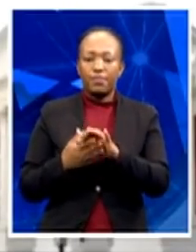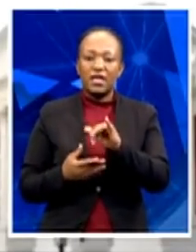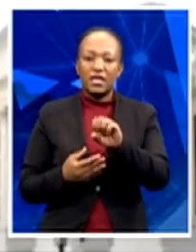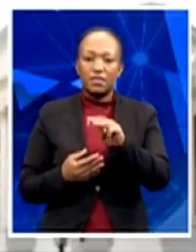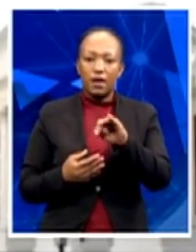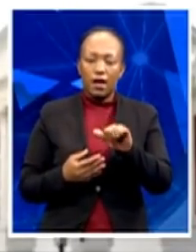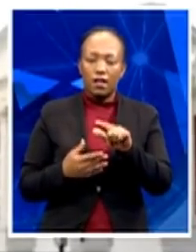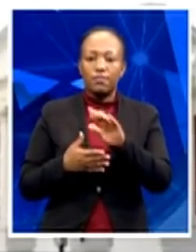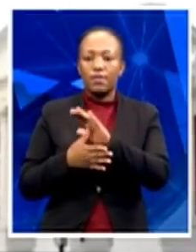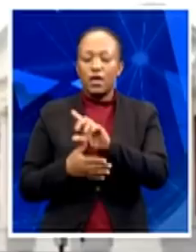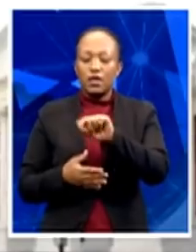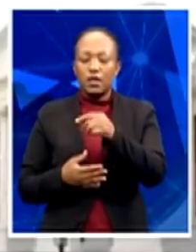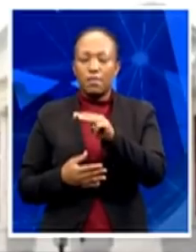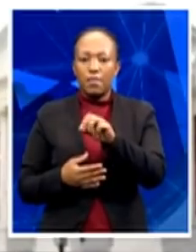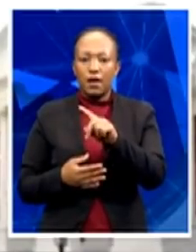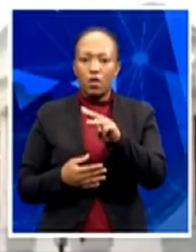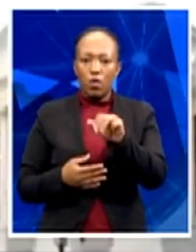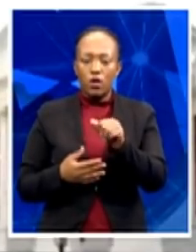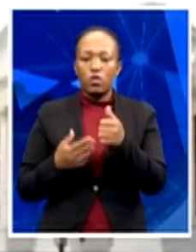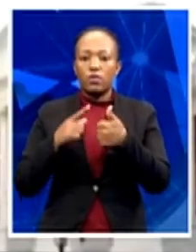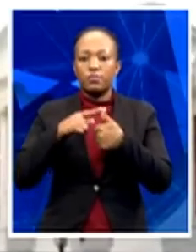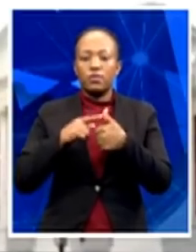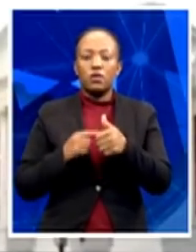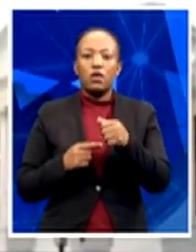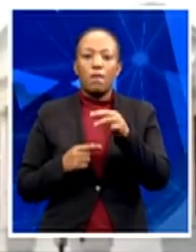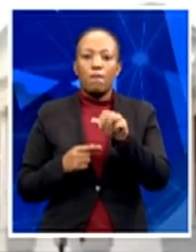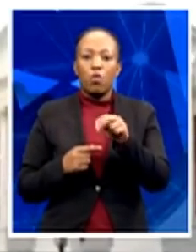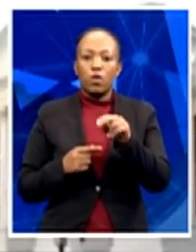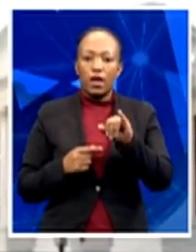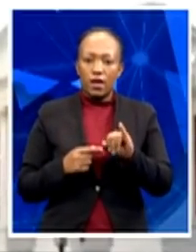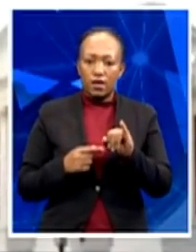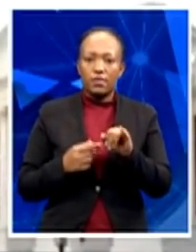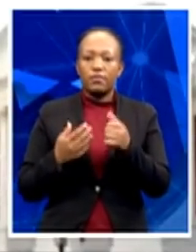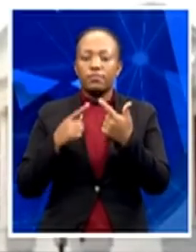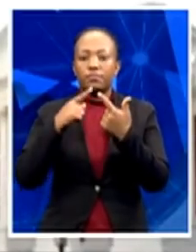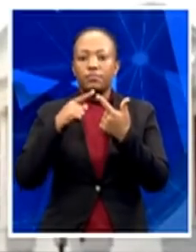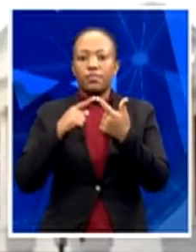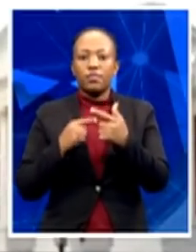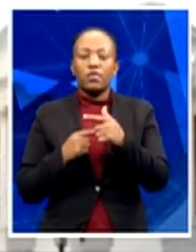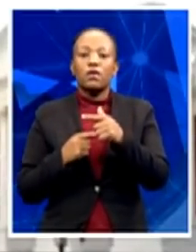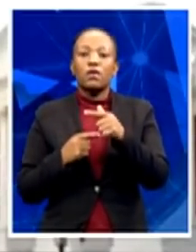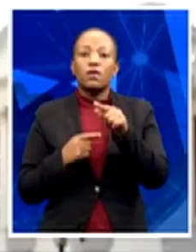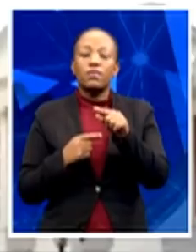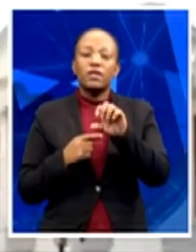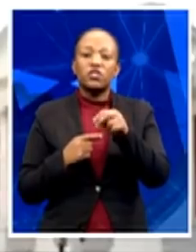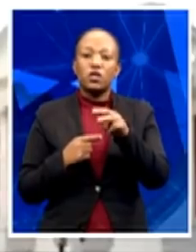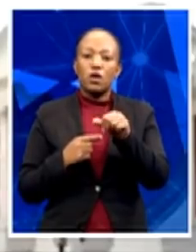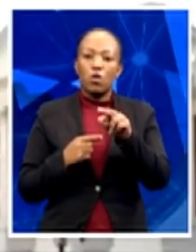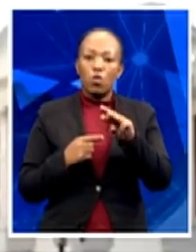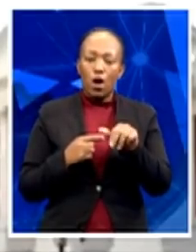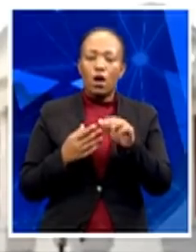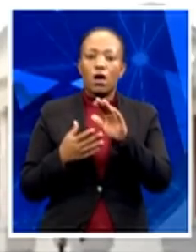6, Honorable Munyai. Number 7, Honorable Chirwa. Number 8, Honorable Sokacha. And number 9, Honorable